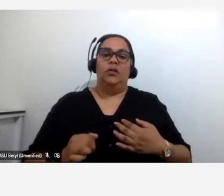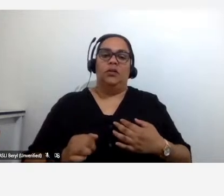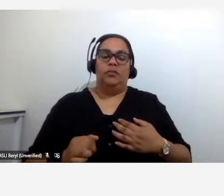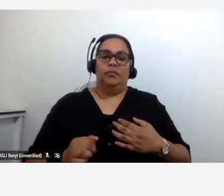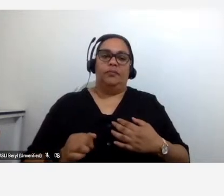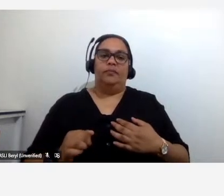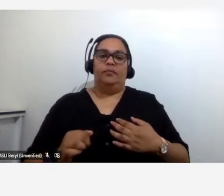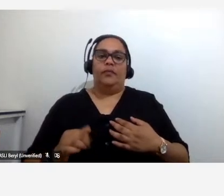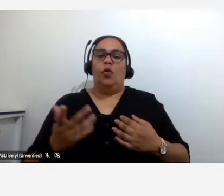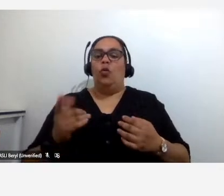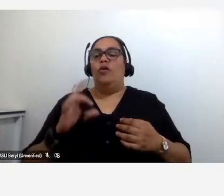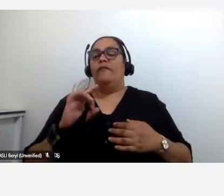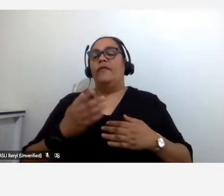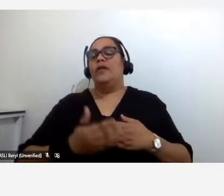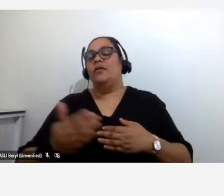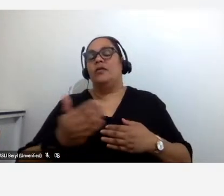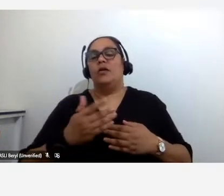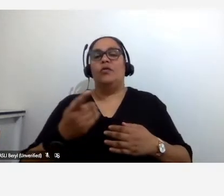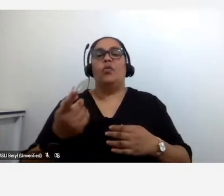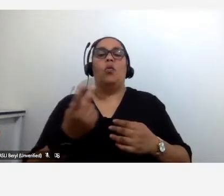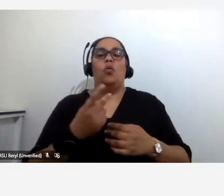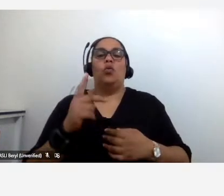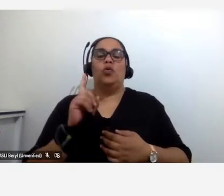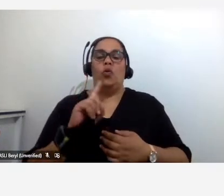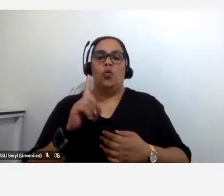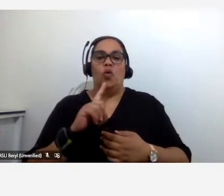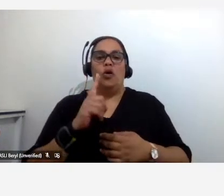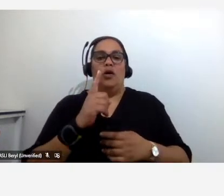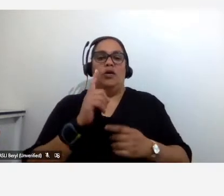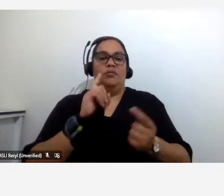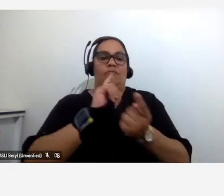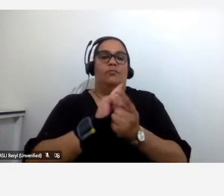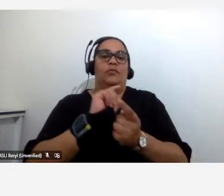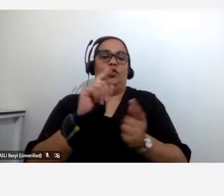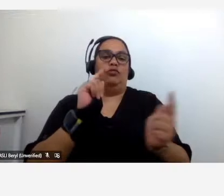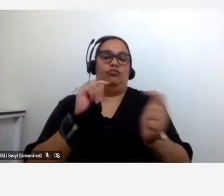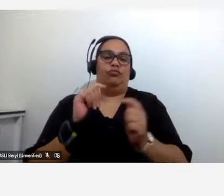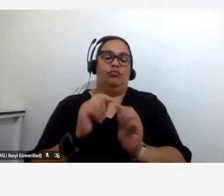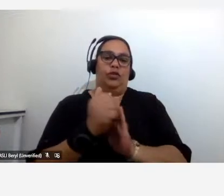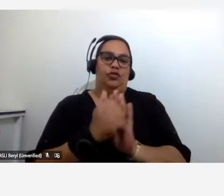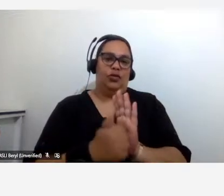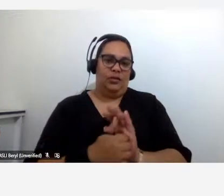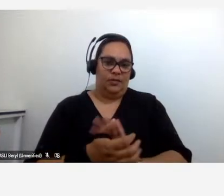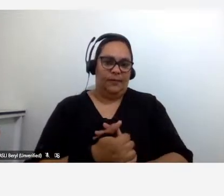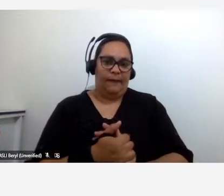to what extent are they also addressing the transformation agenda?